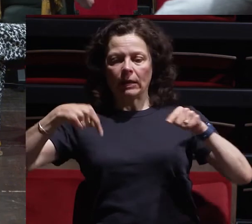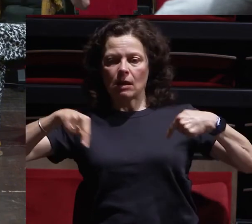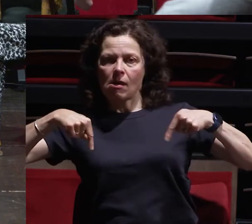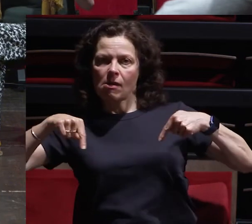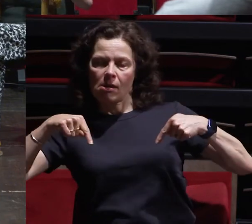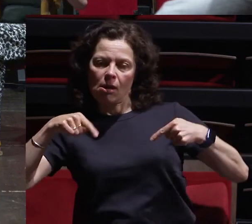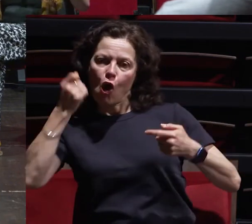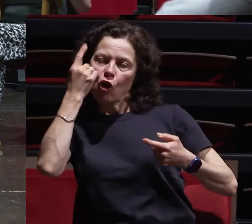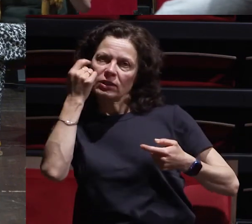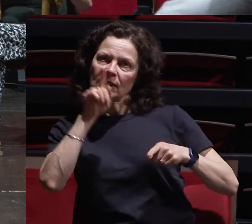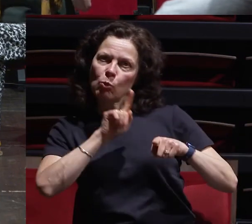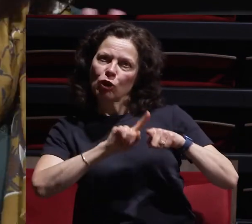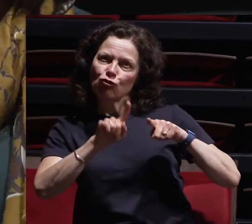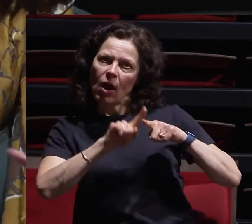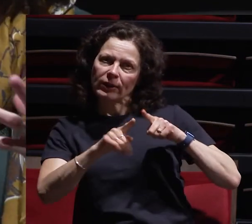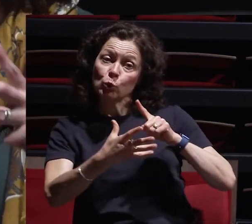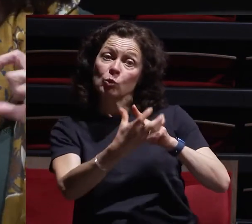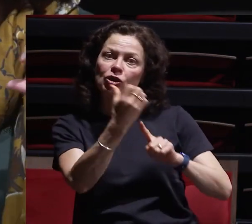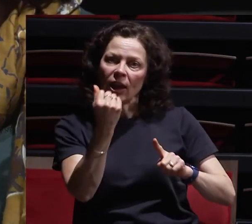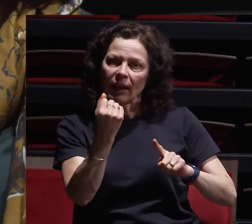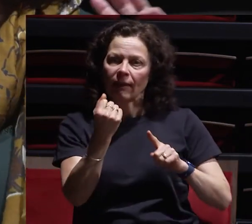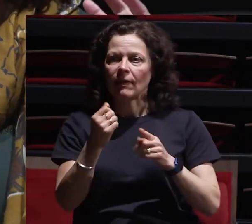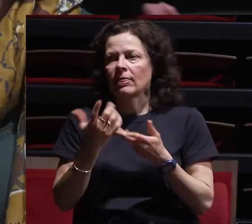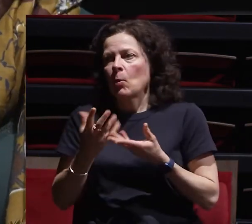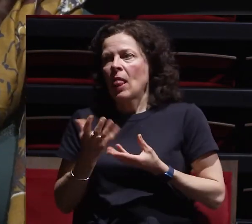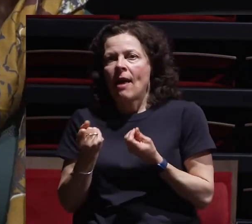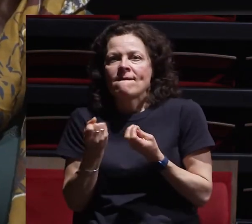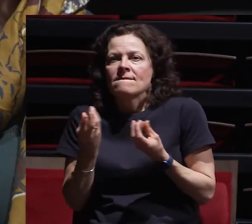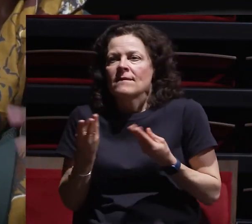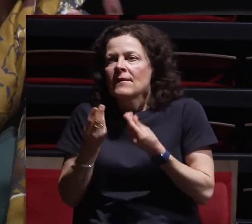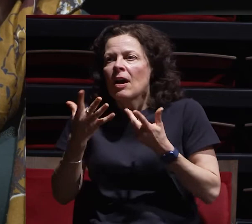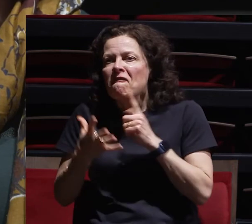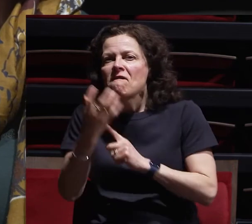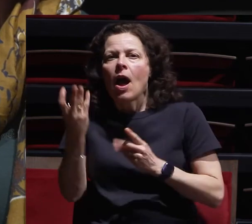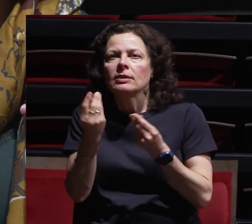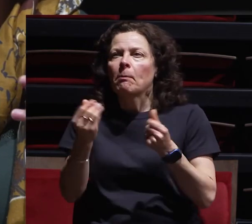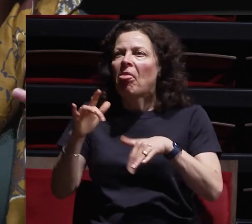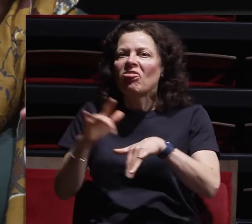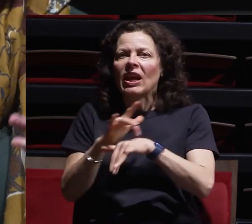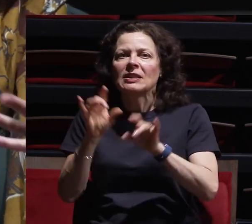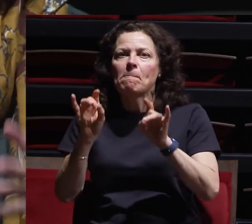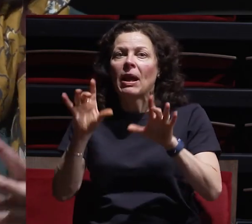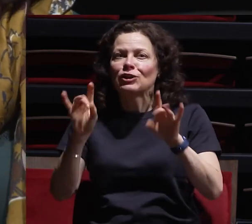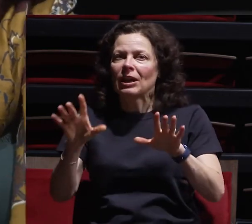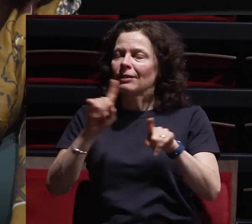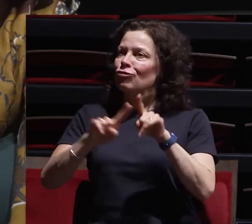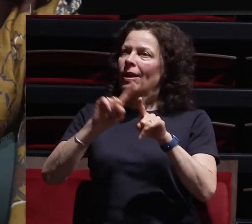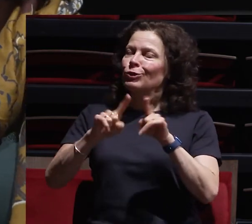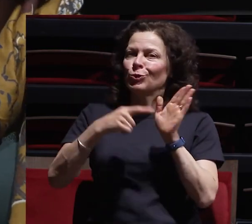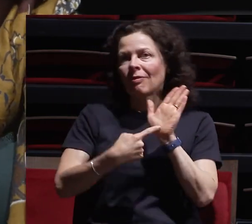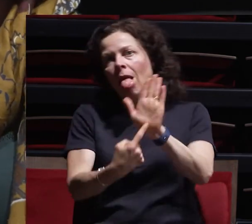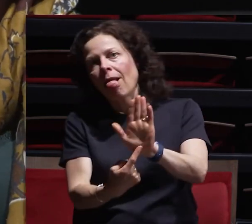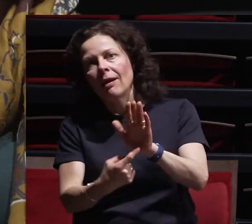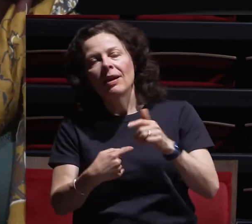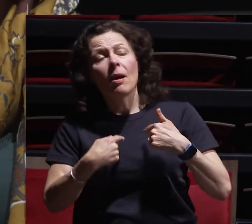And as long as they get what you're trying to do, they'll find a way to make some theatre magic and pull that off. That's really